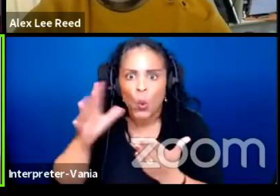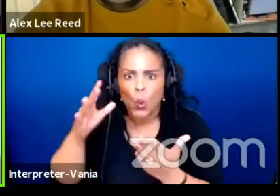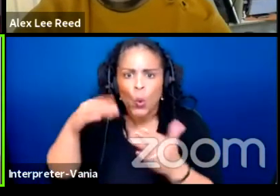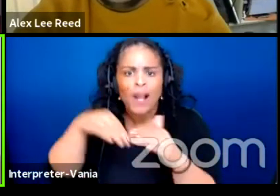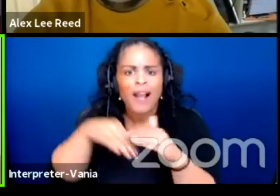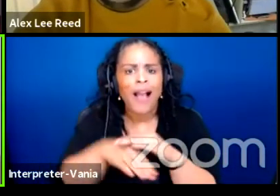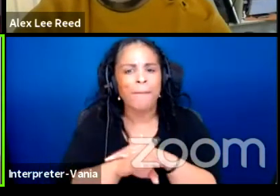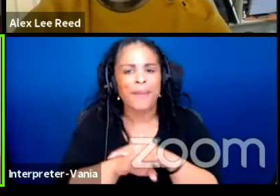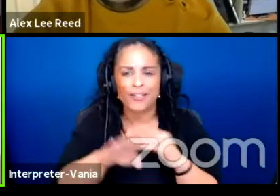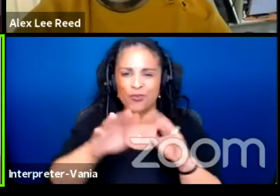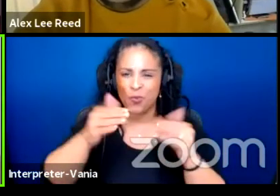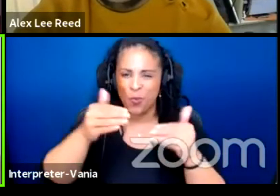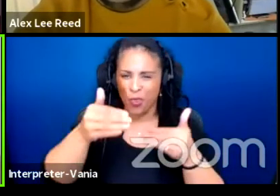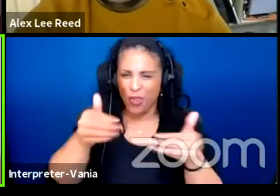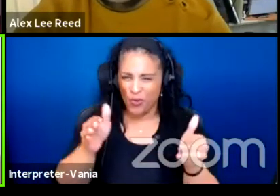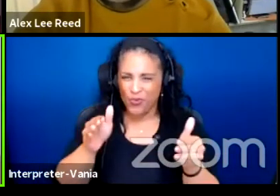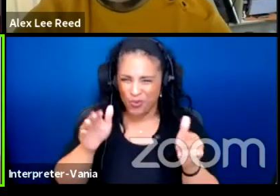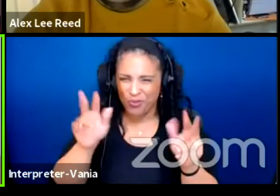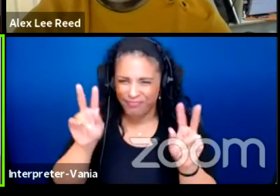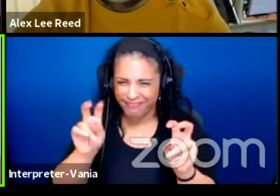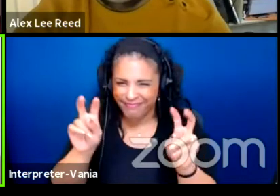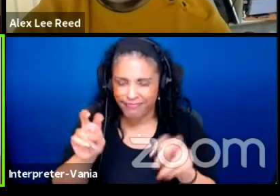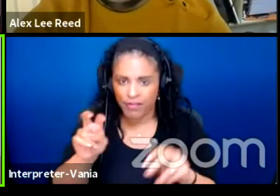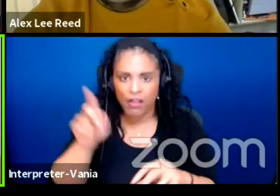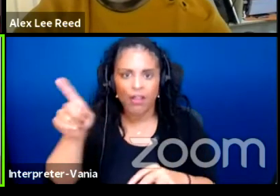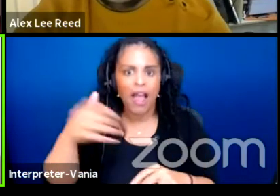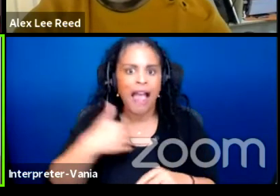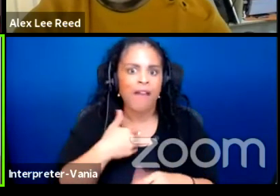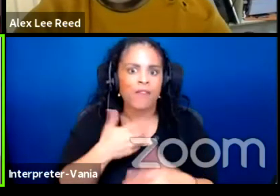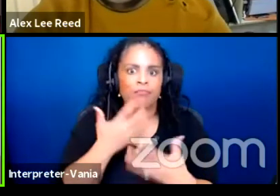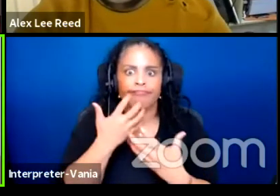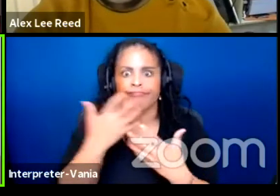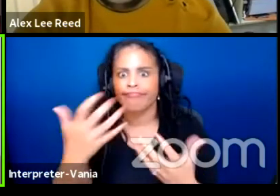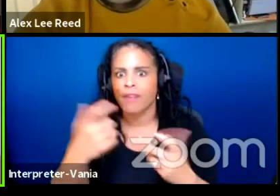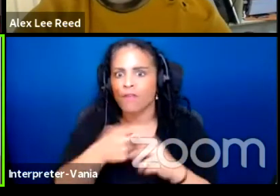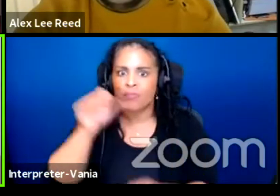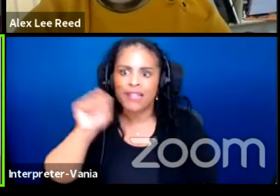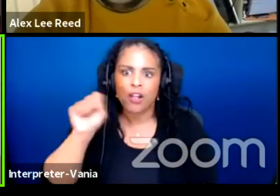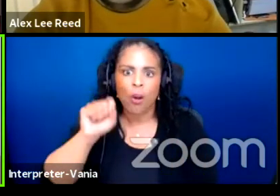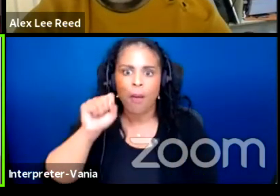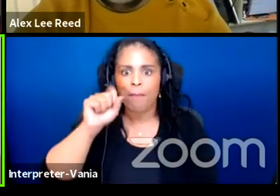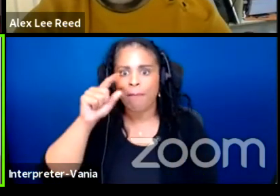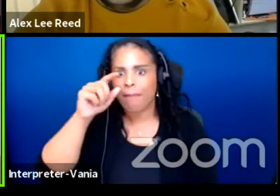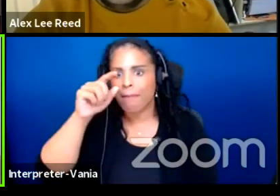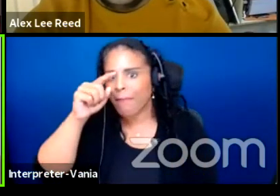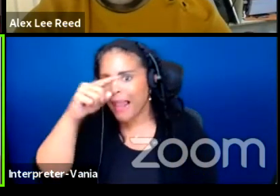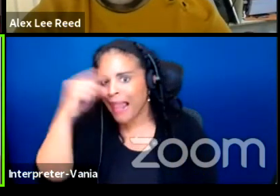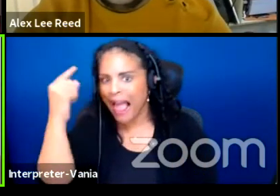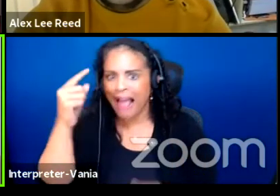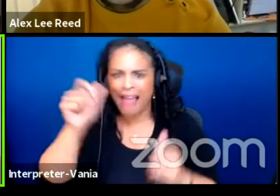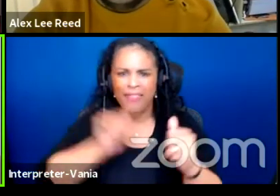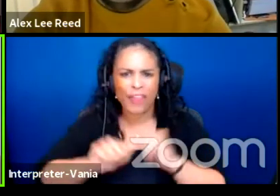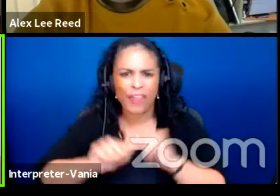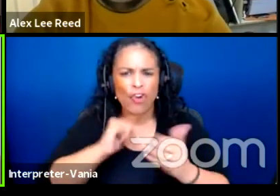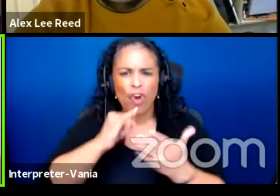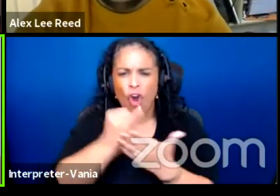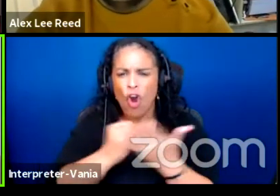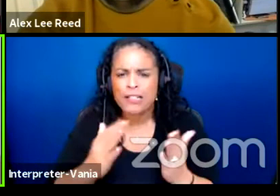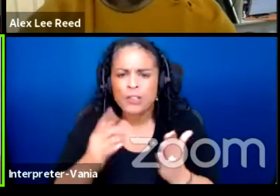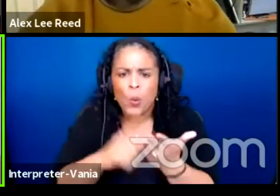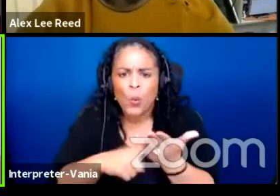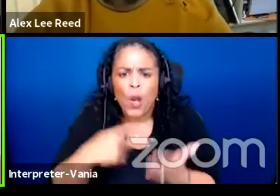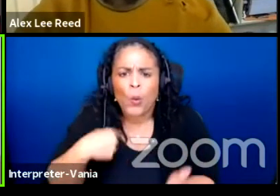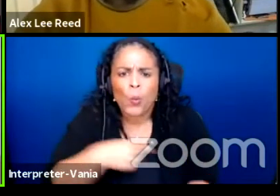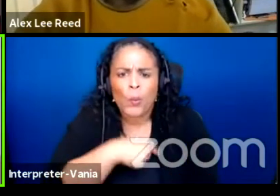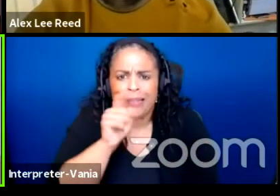You know, there's been an outcry from Seattle Black theater artists as to what we need